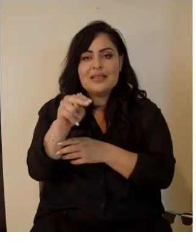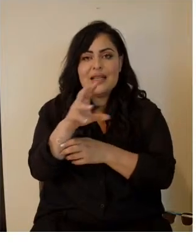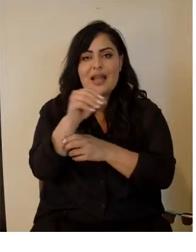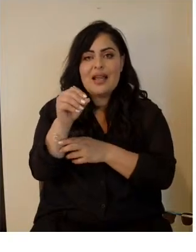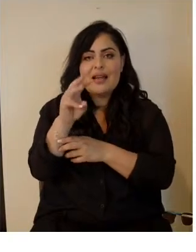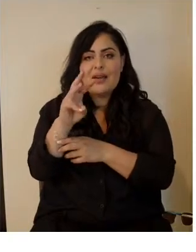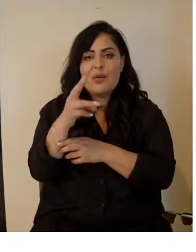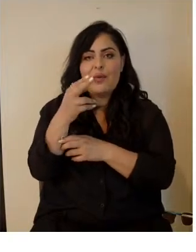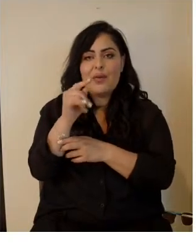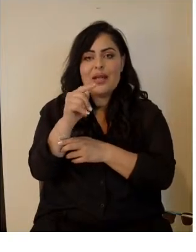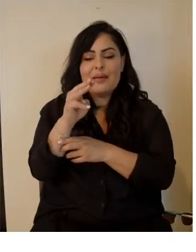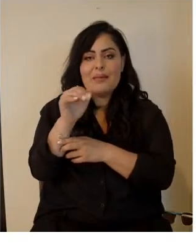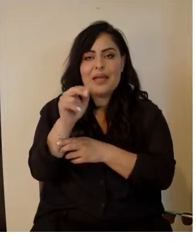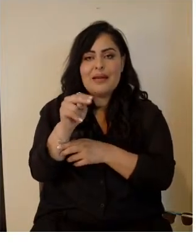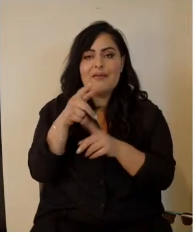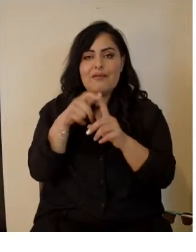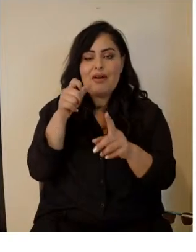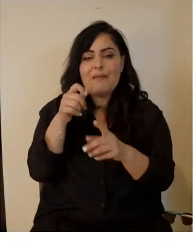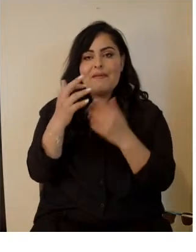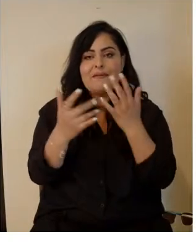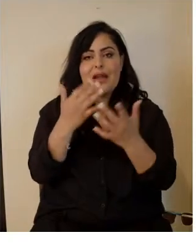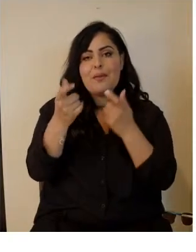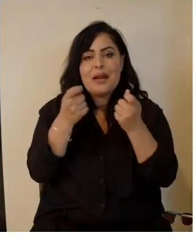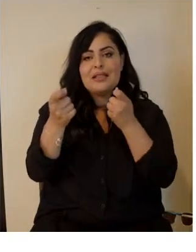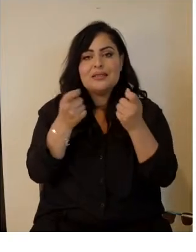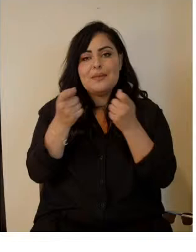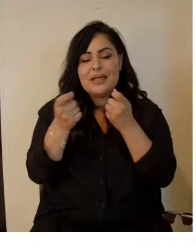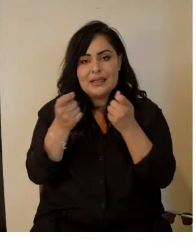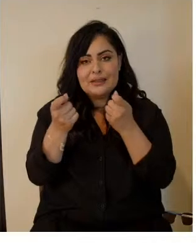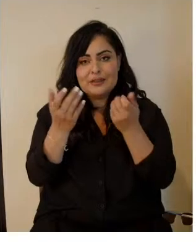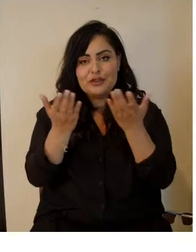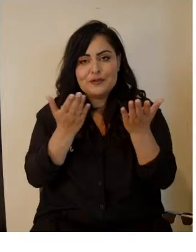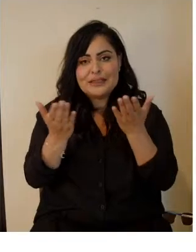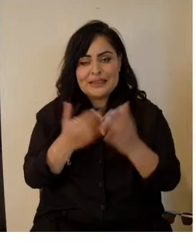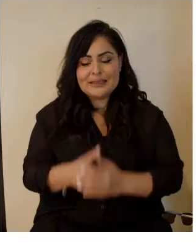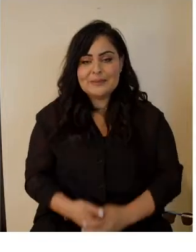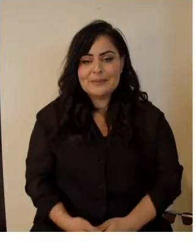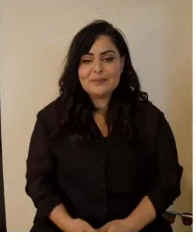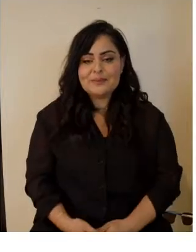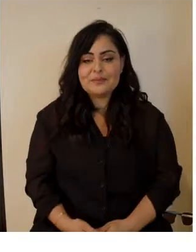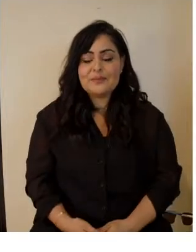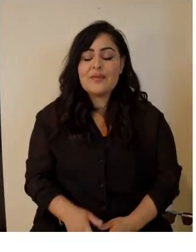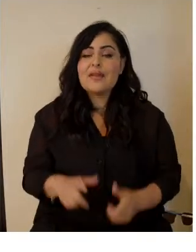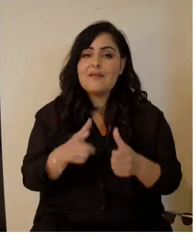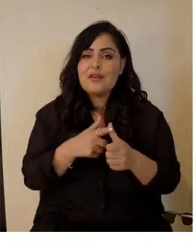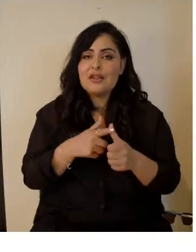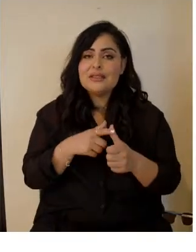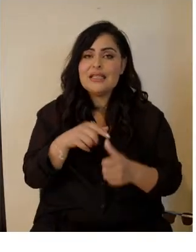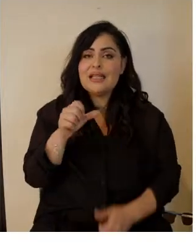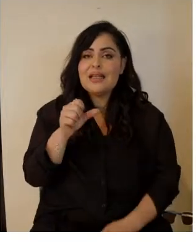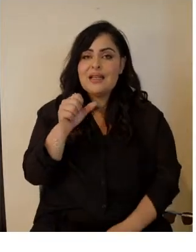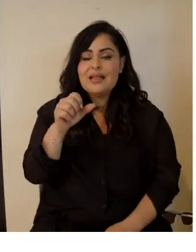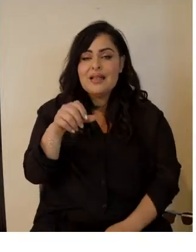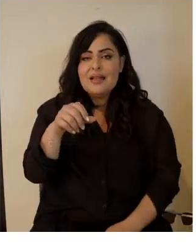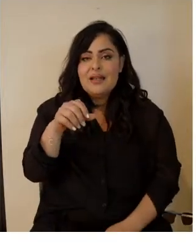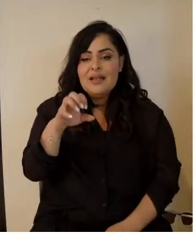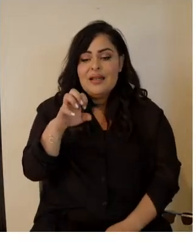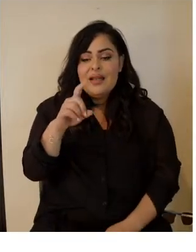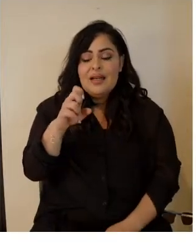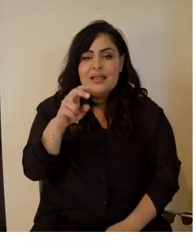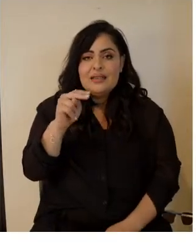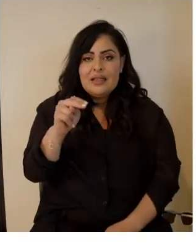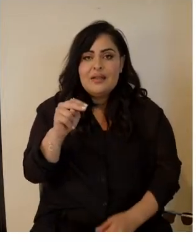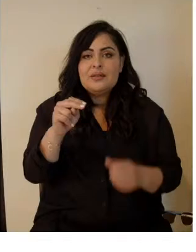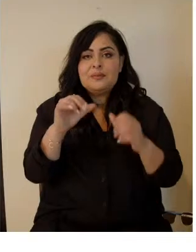from SC Fire Management Services. Just want to start with a few words on behalf of SCE about these tragic last